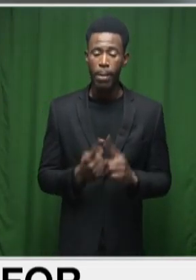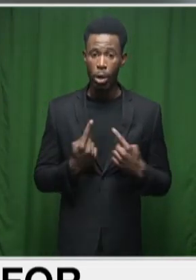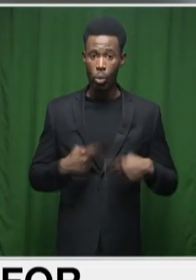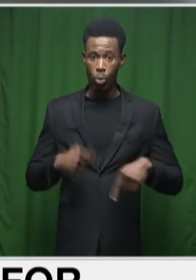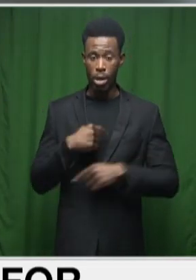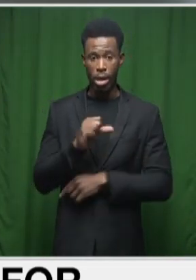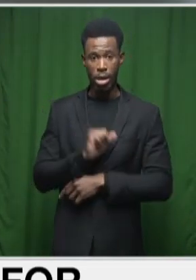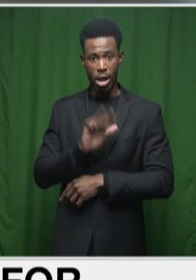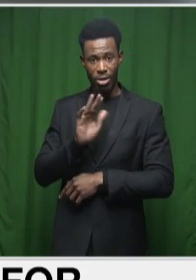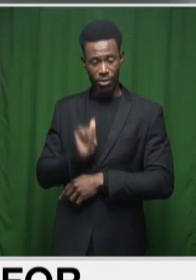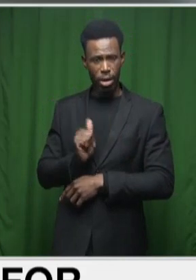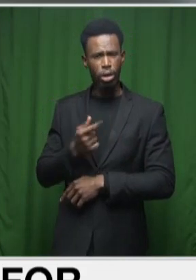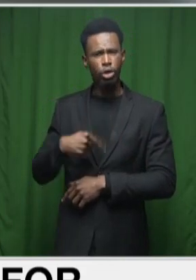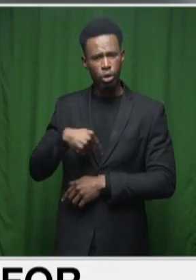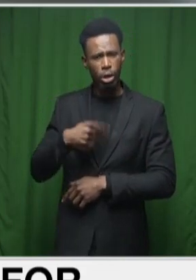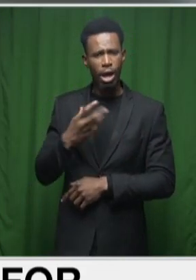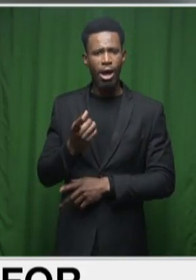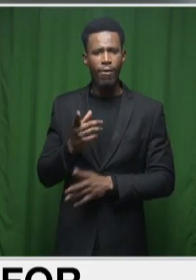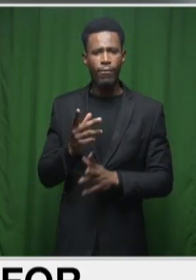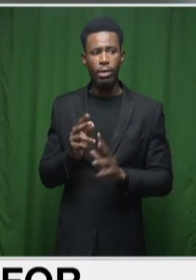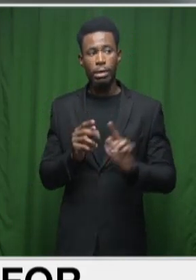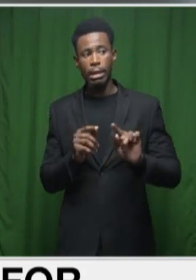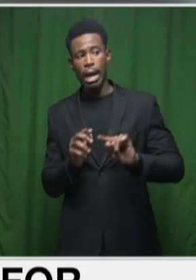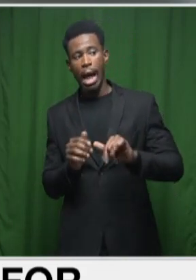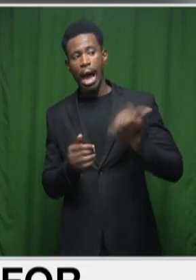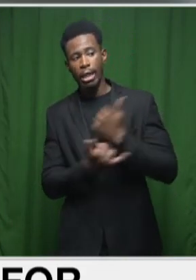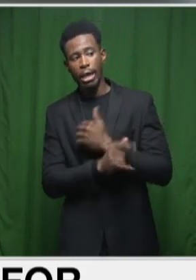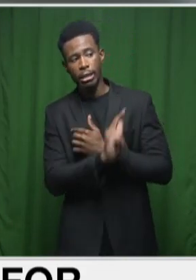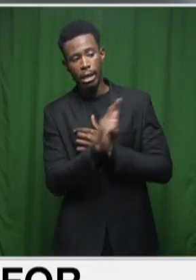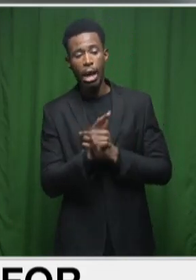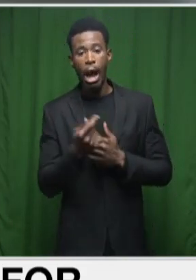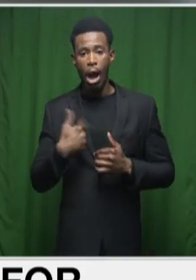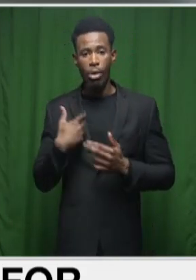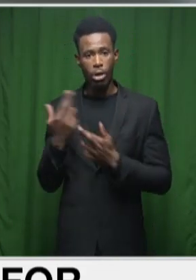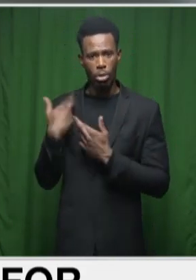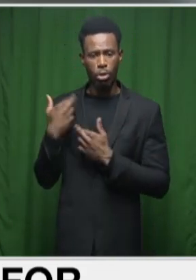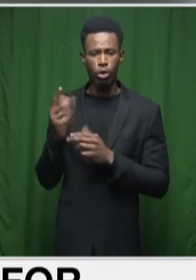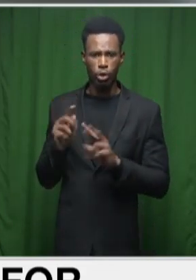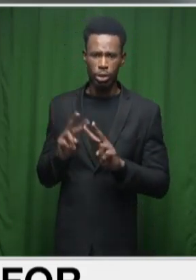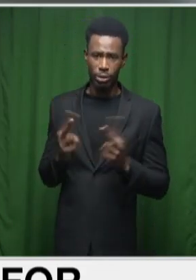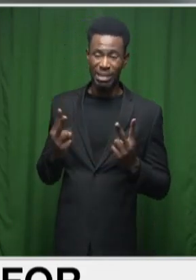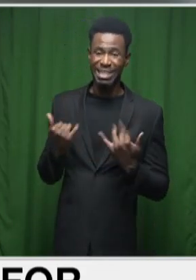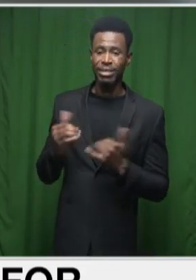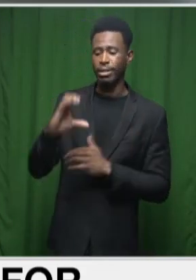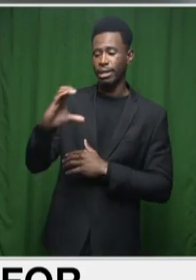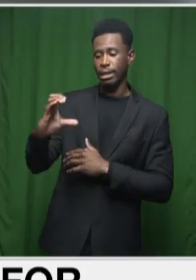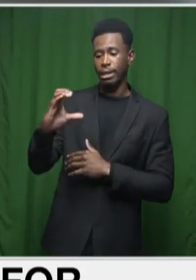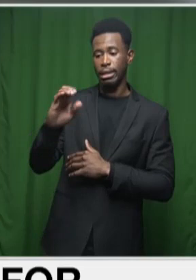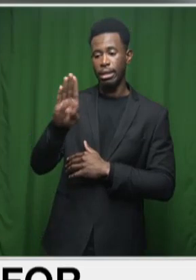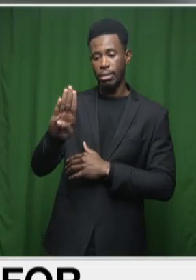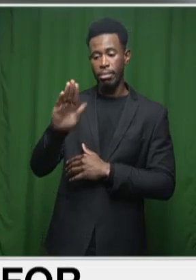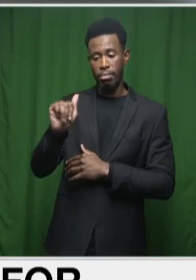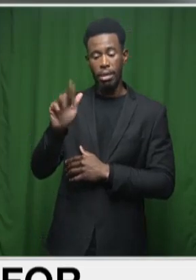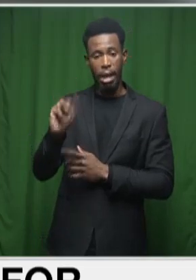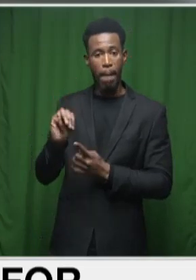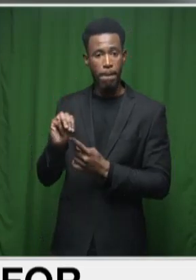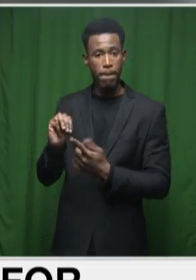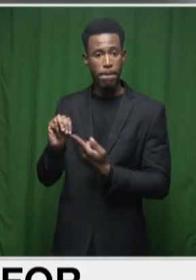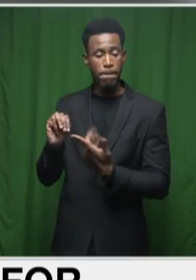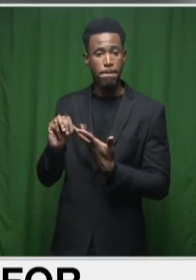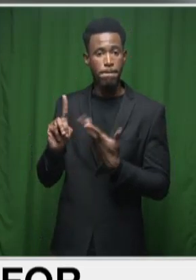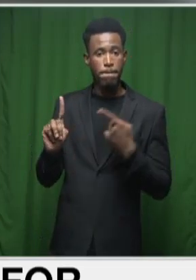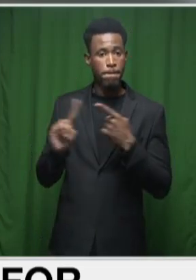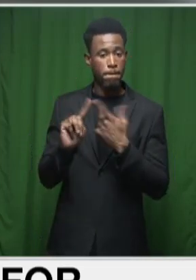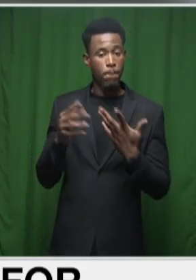different, responsibility as compared to developing countries. And what CBAM is doing is trying to, shift